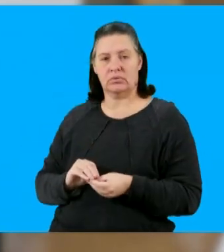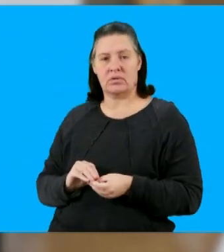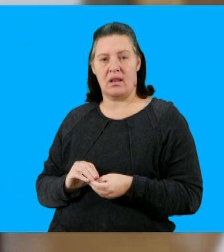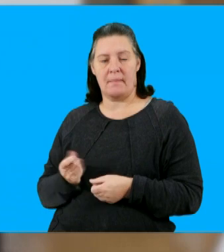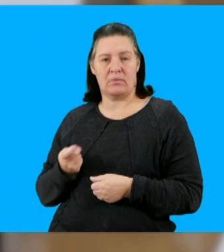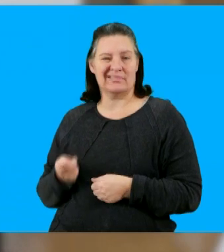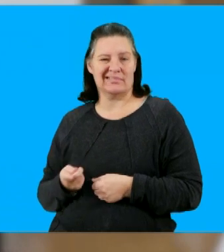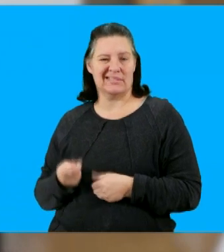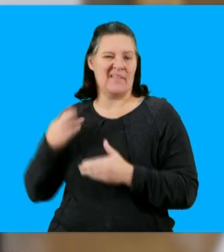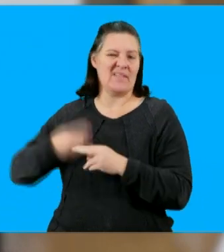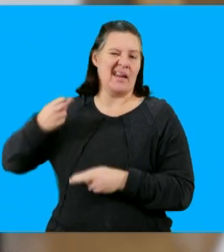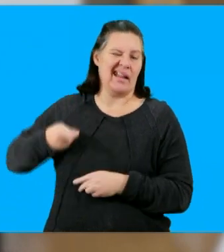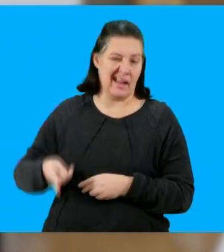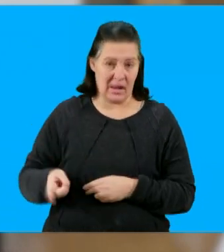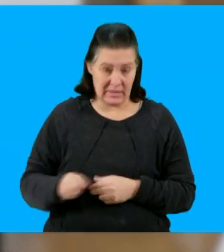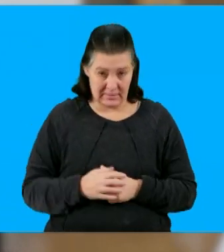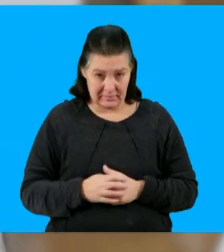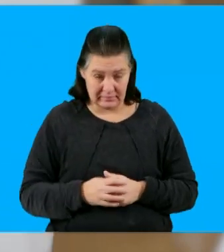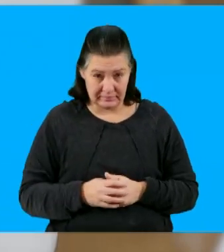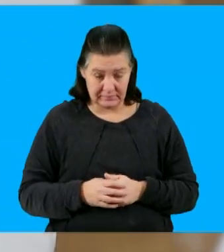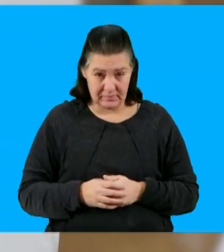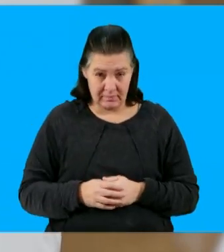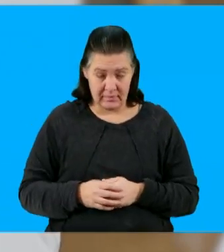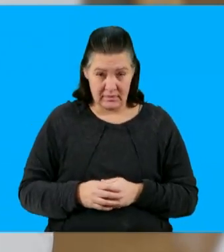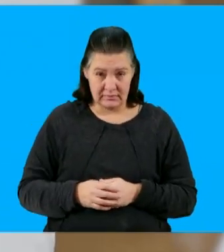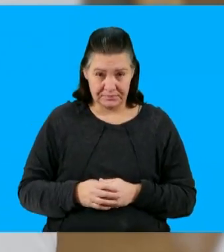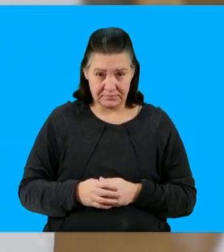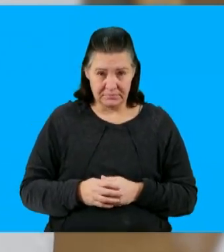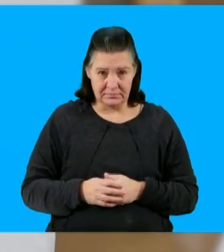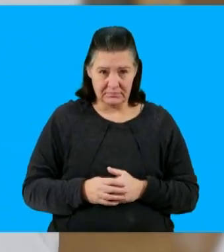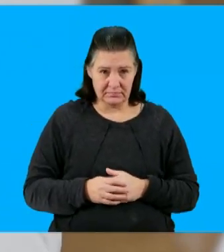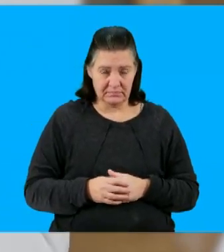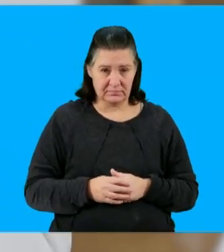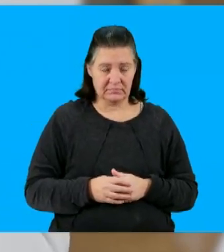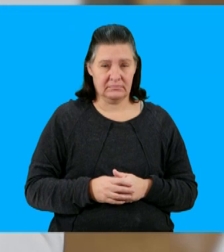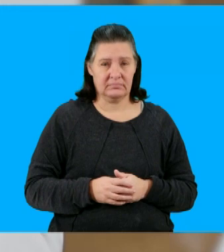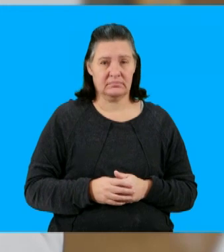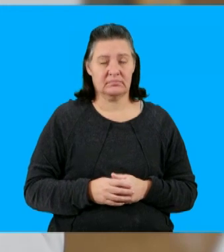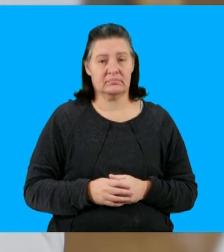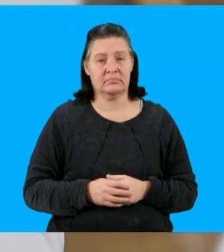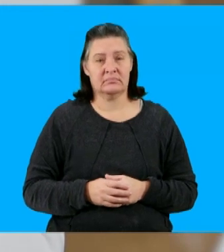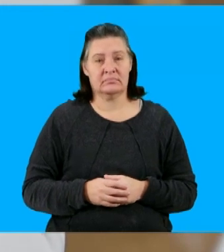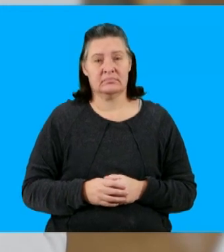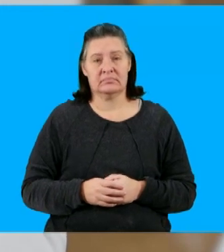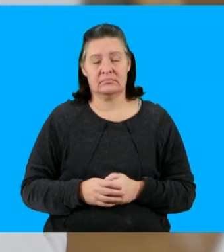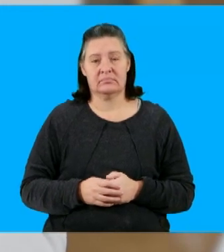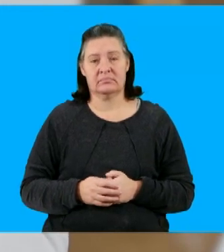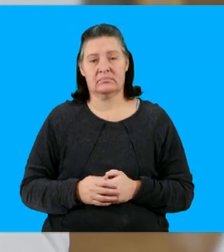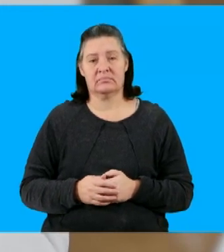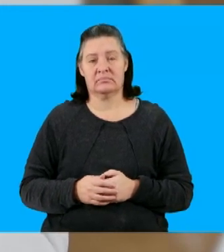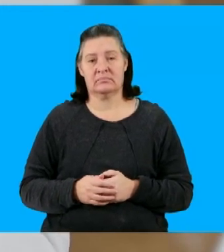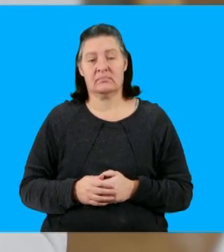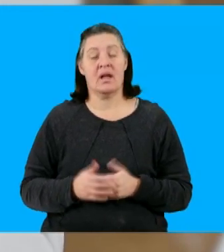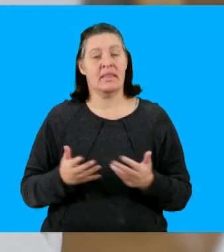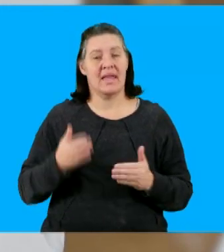added the deposit of 159 Rand 92 cents plus the 18 monthly installments that amounts to